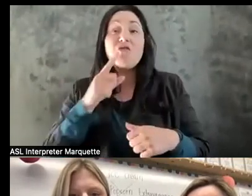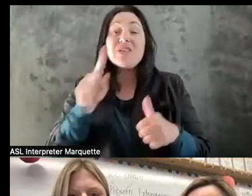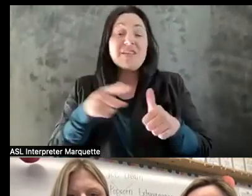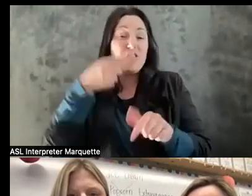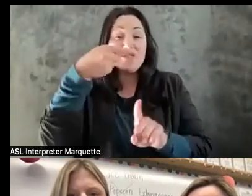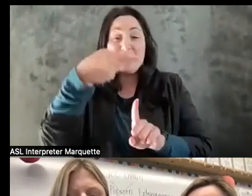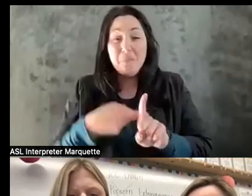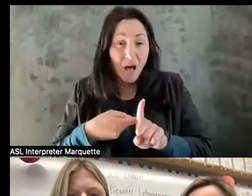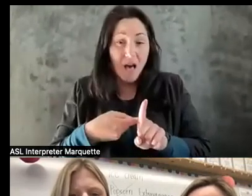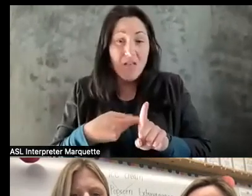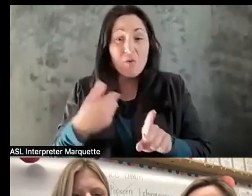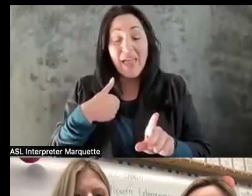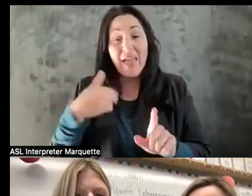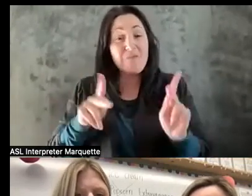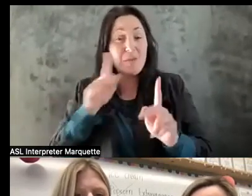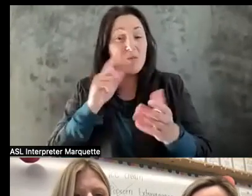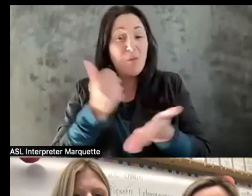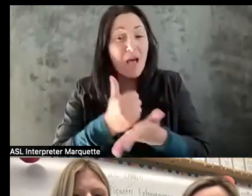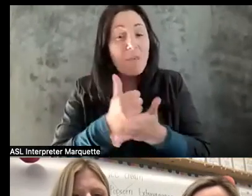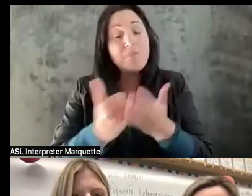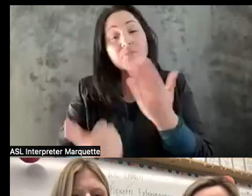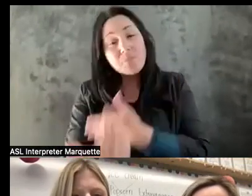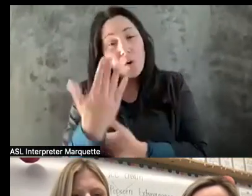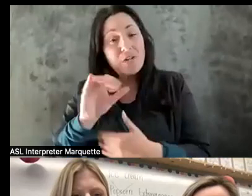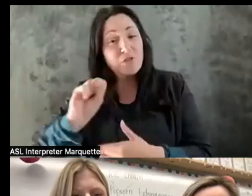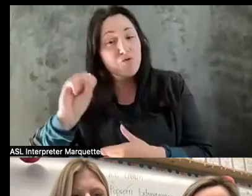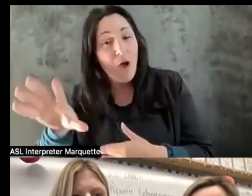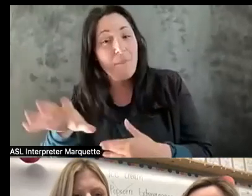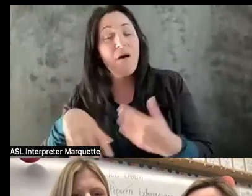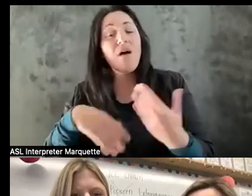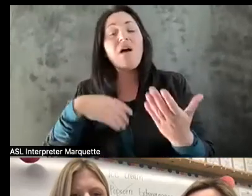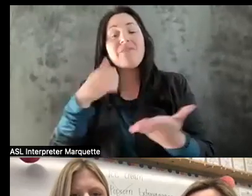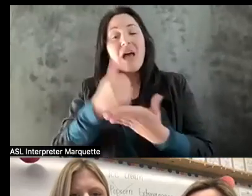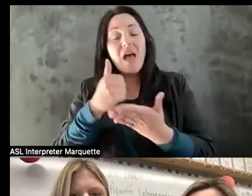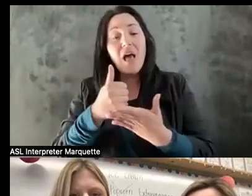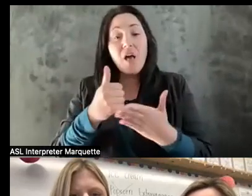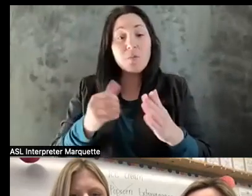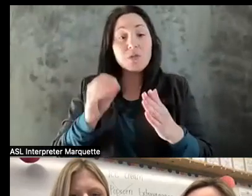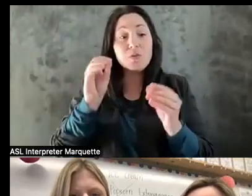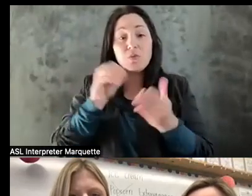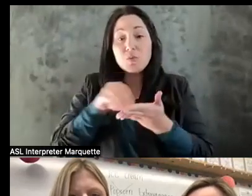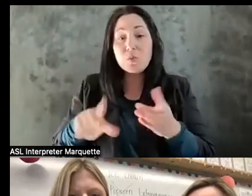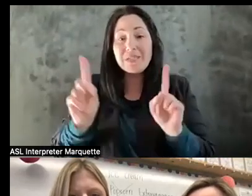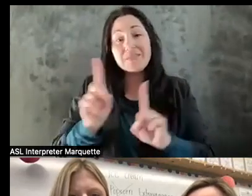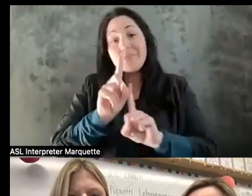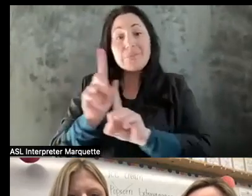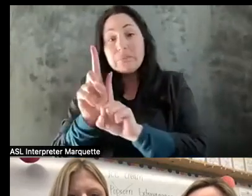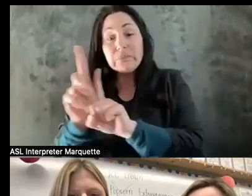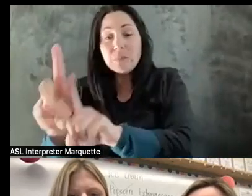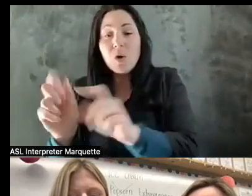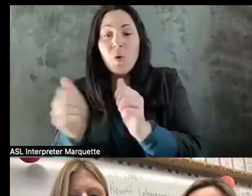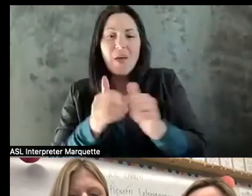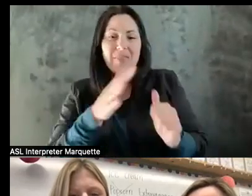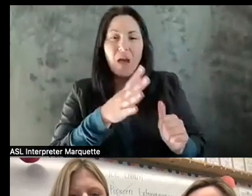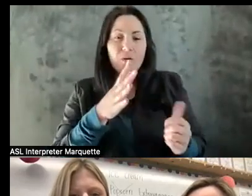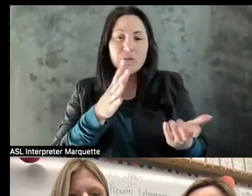of school, we have people to assist in the morning, and kind of help them find their teachers and where they need to be, and help them